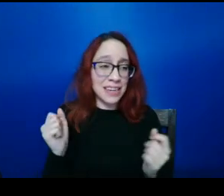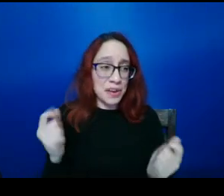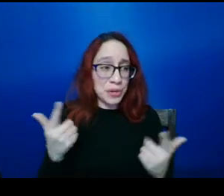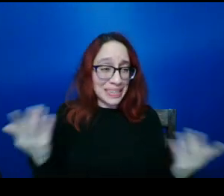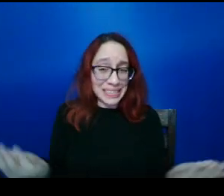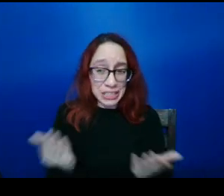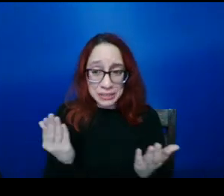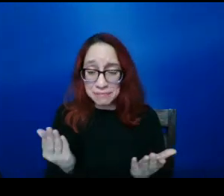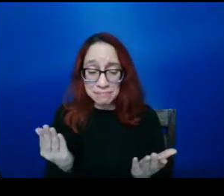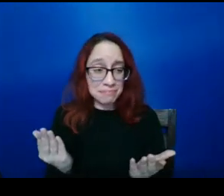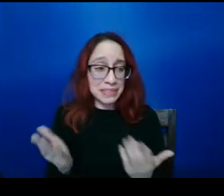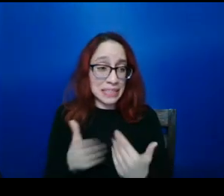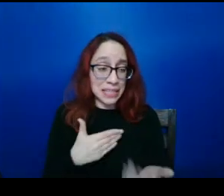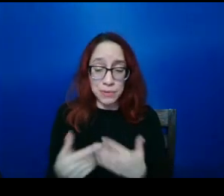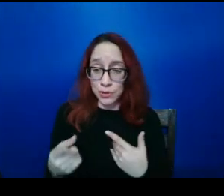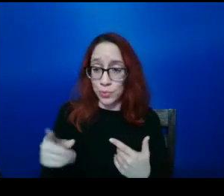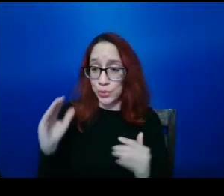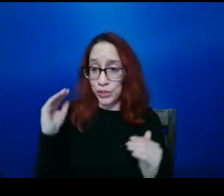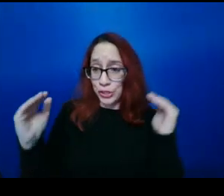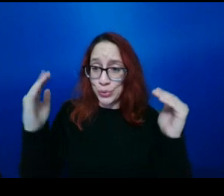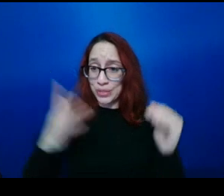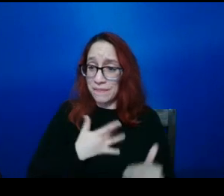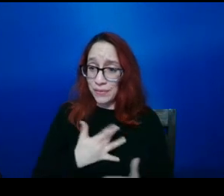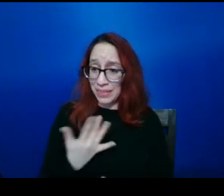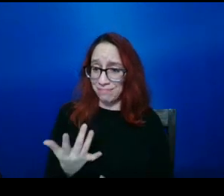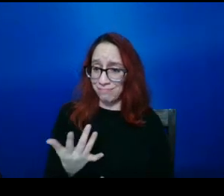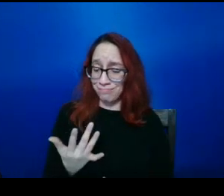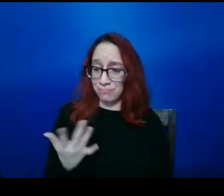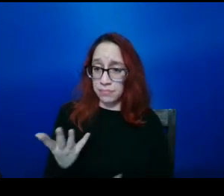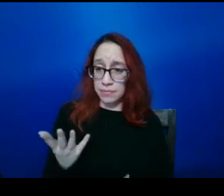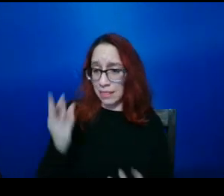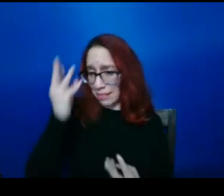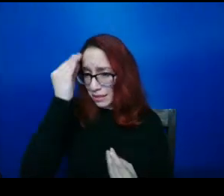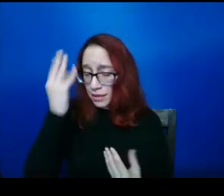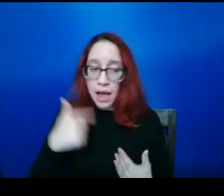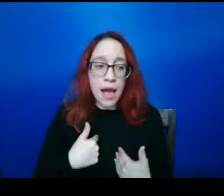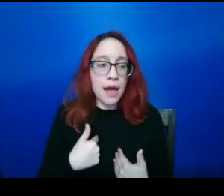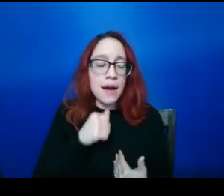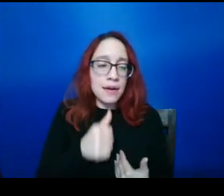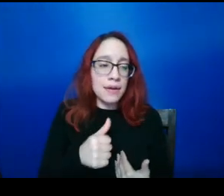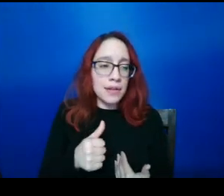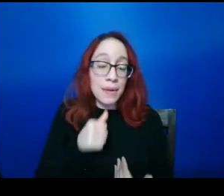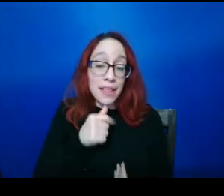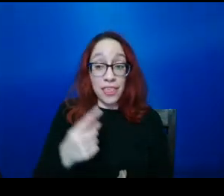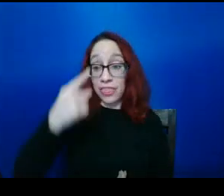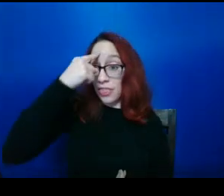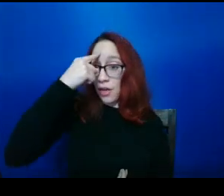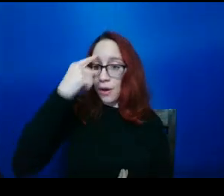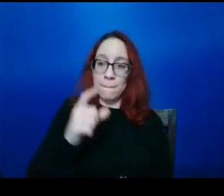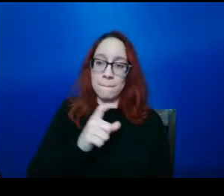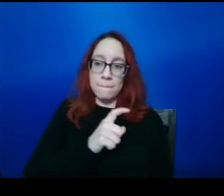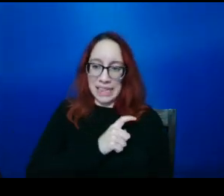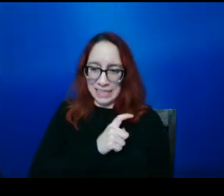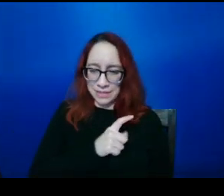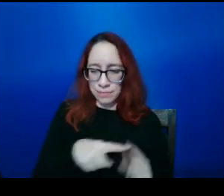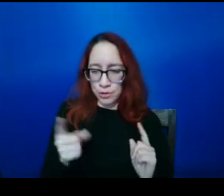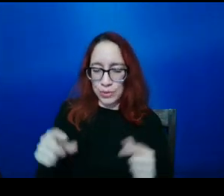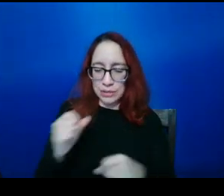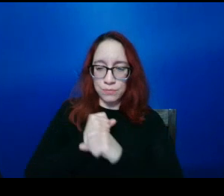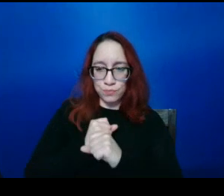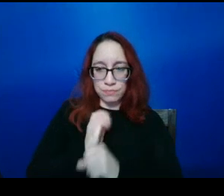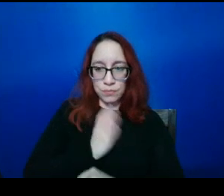here, it doesn't matter what adults feel and think. We can all have, I'm not the thought police, but we need to protect